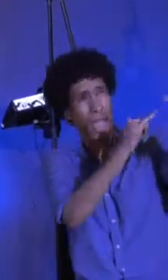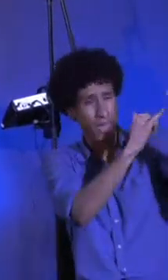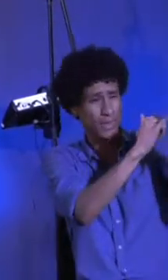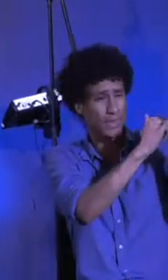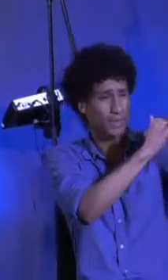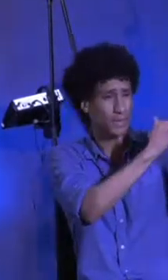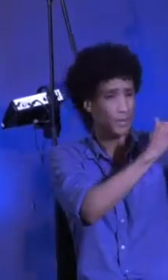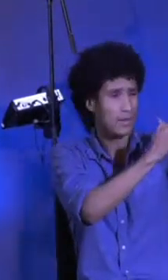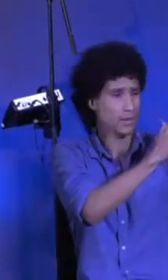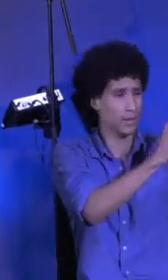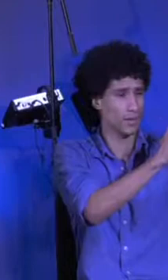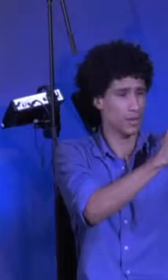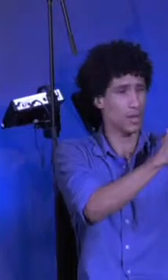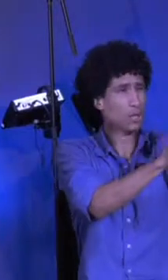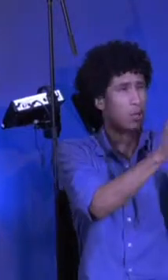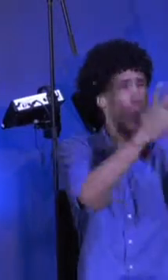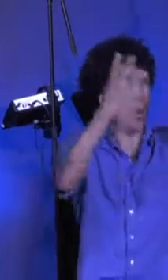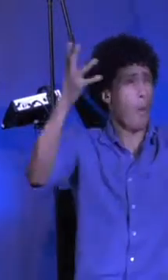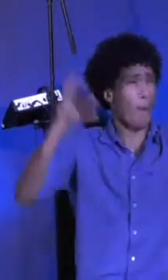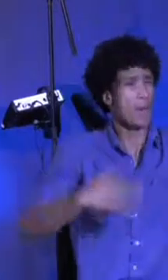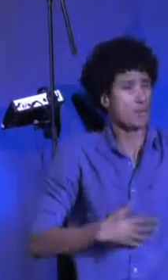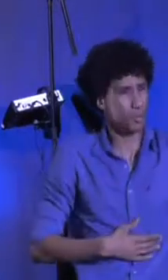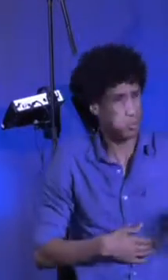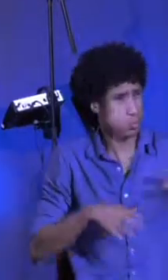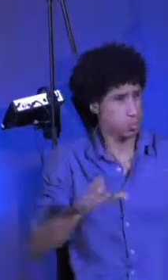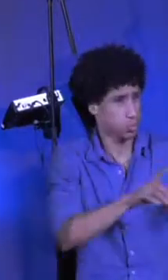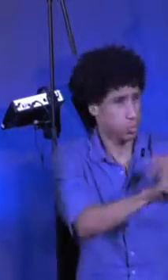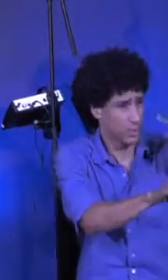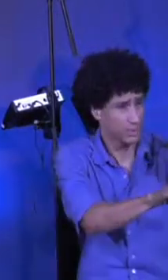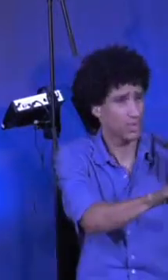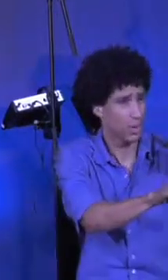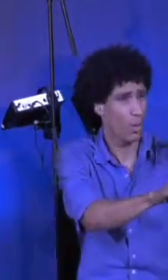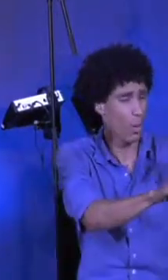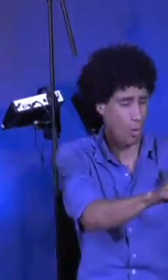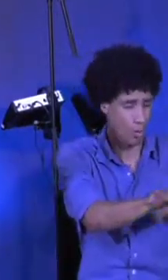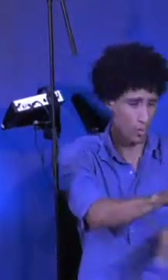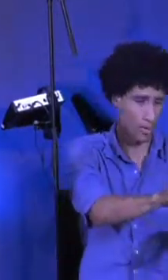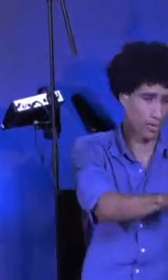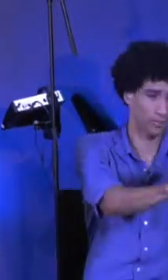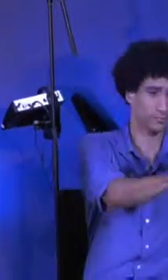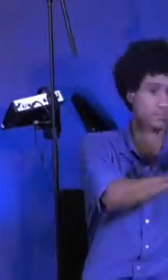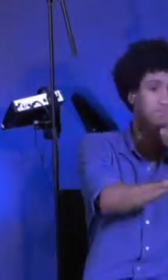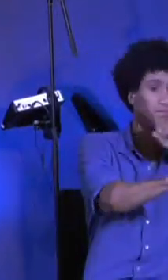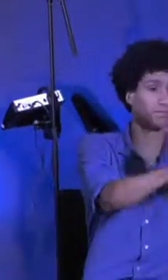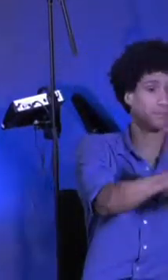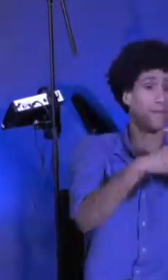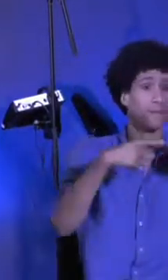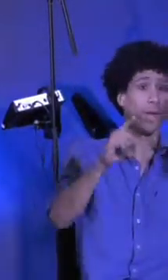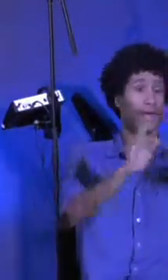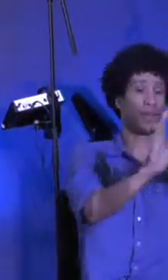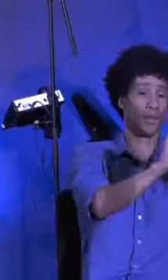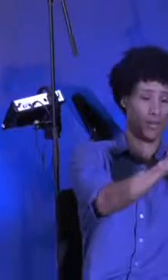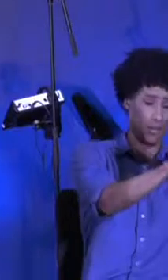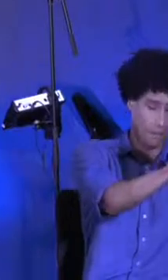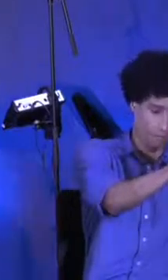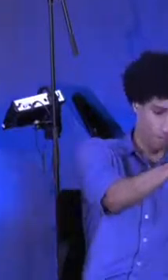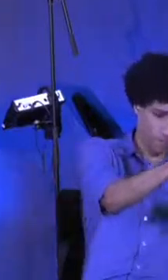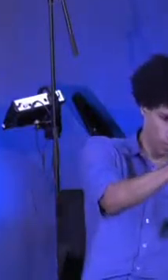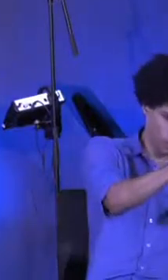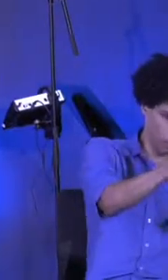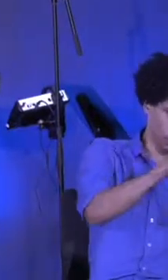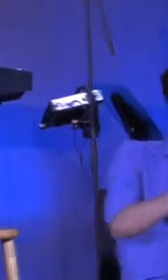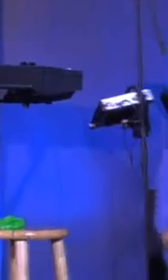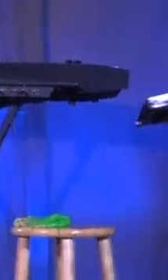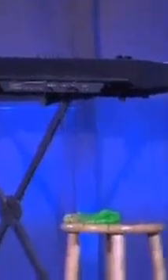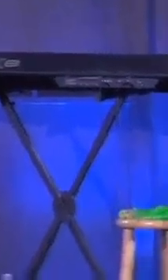our life, my brothers and sisters, at the end of our life, when they put us in that coffin and we laying in that coffin, and at the end